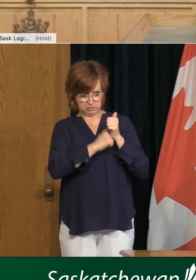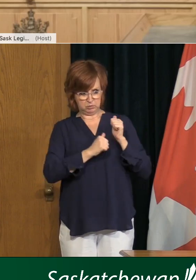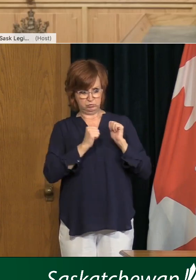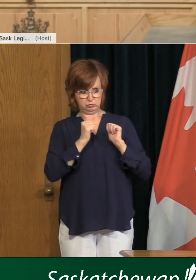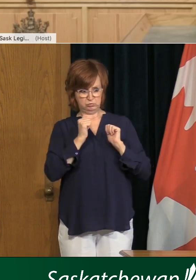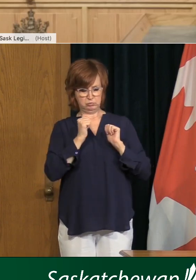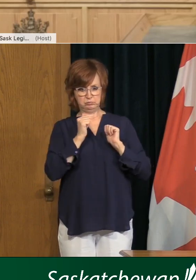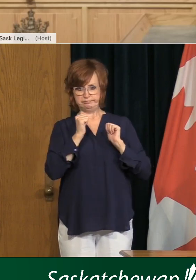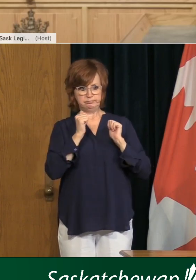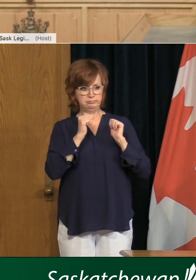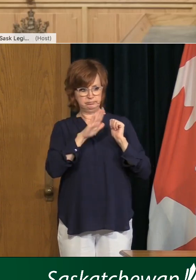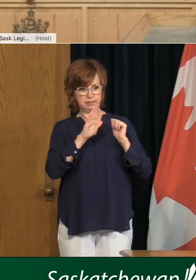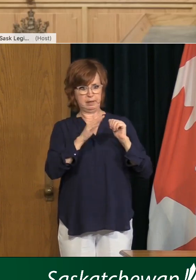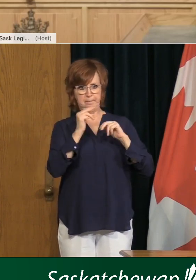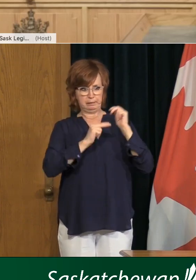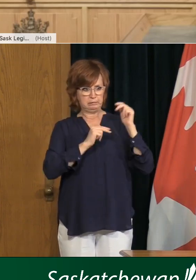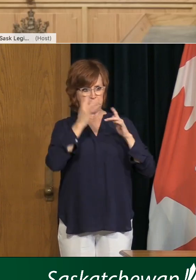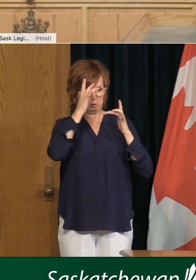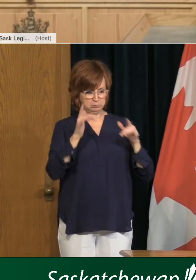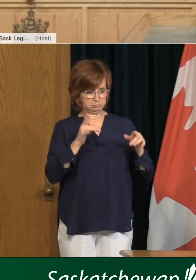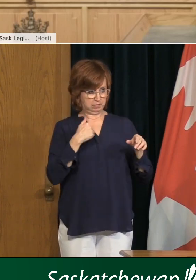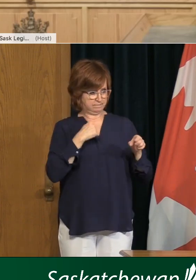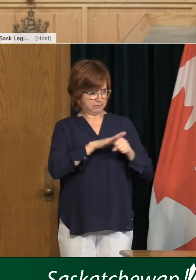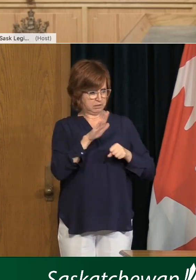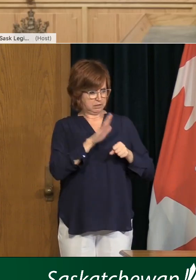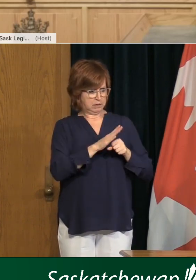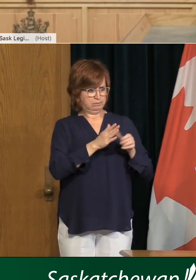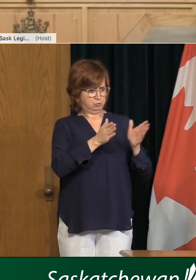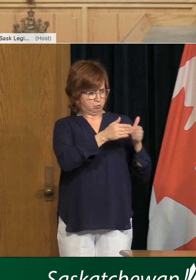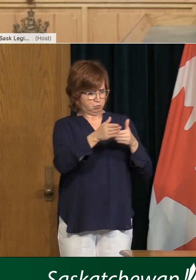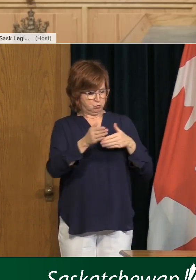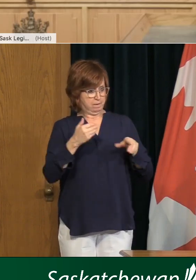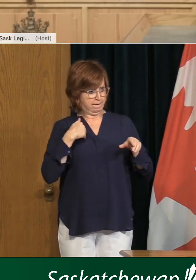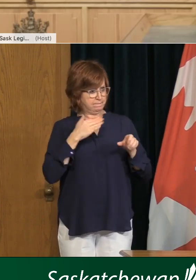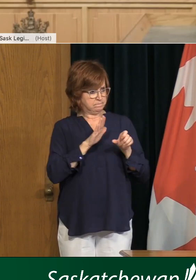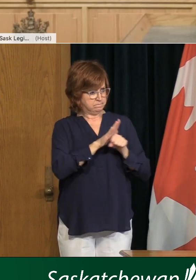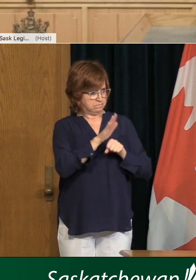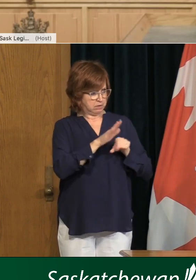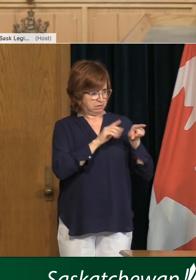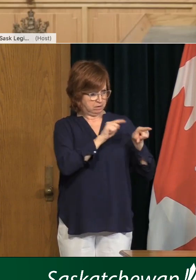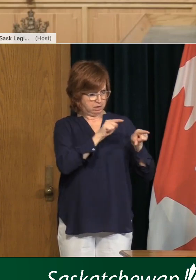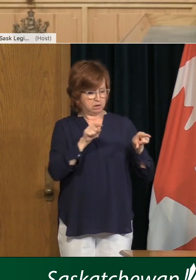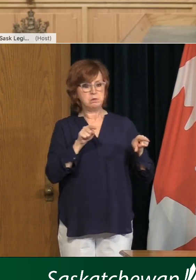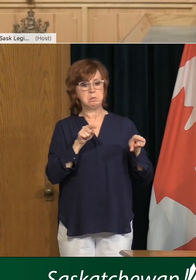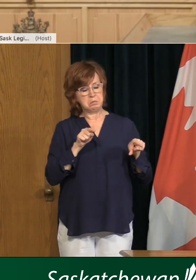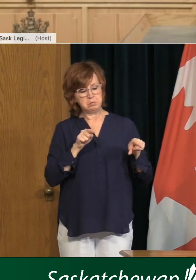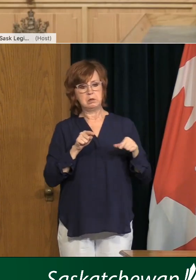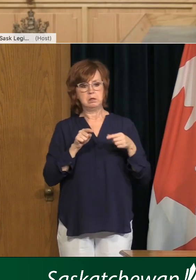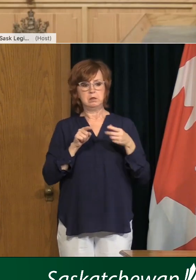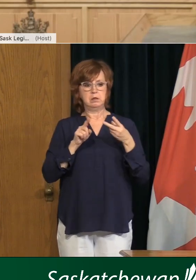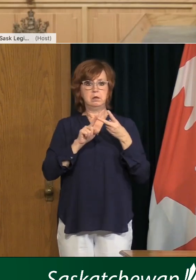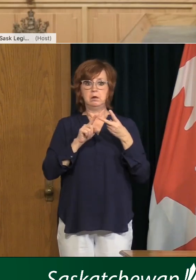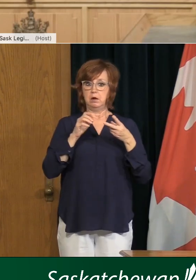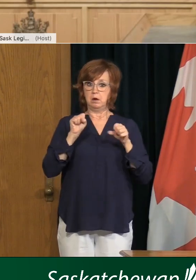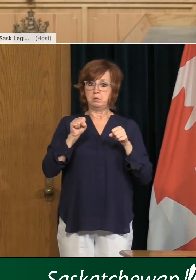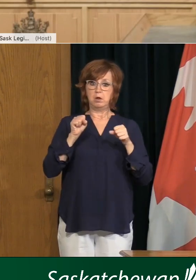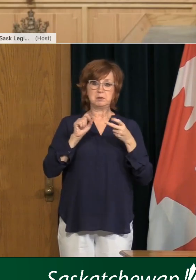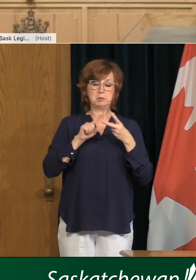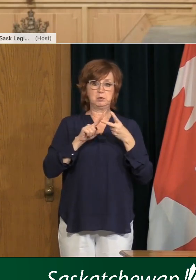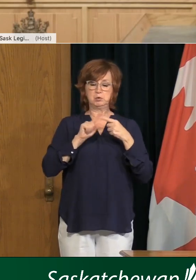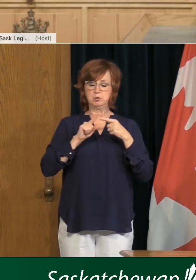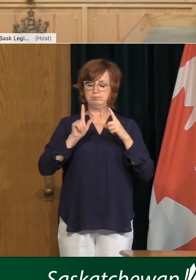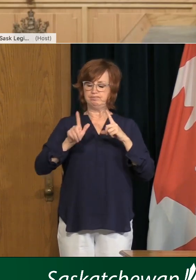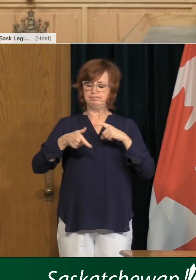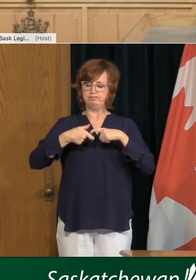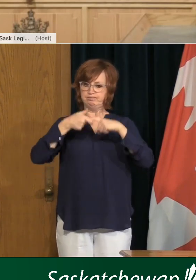able to house people. Some triggers that will help us decide that we need to pull back on the resumption